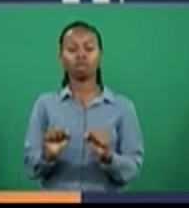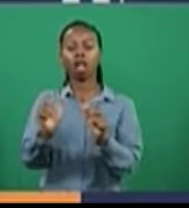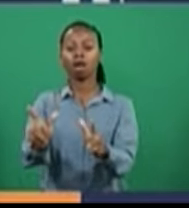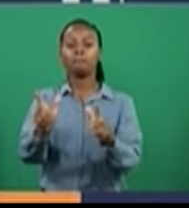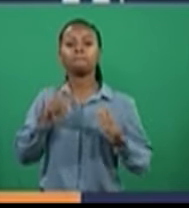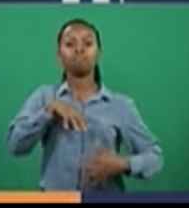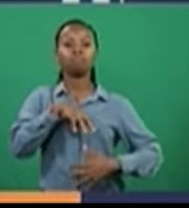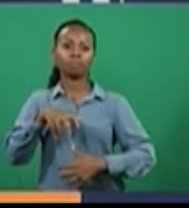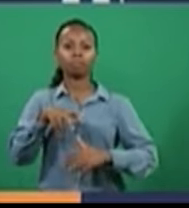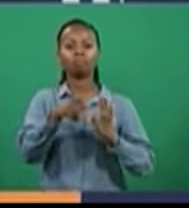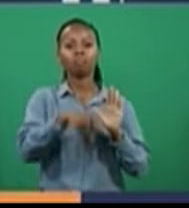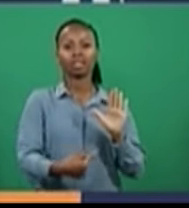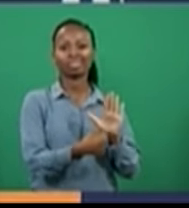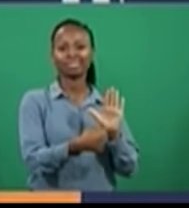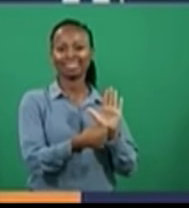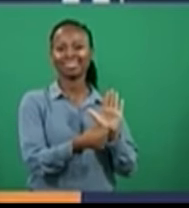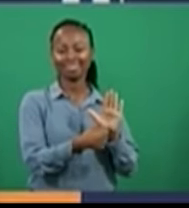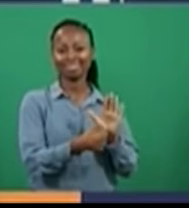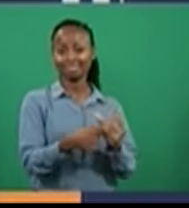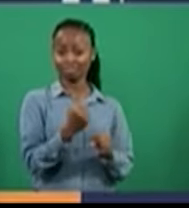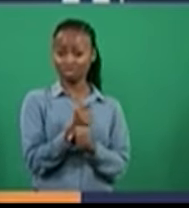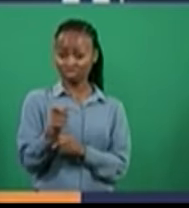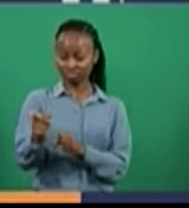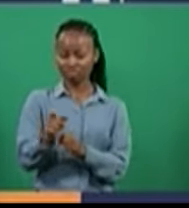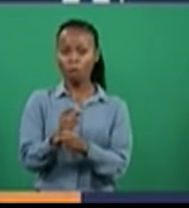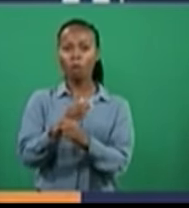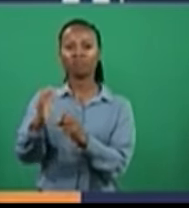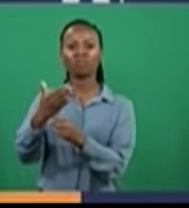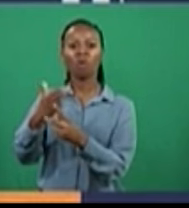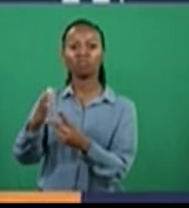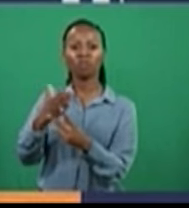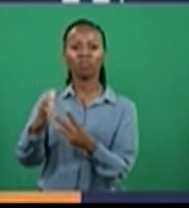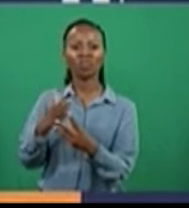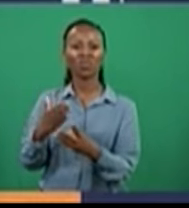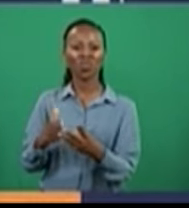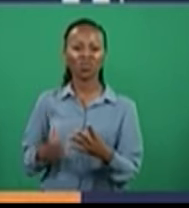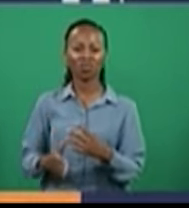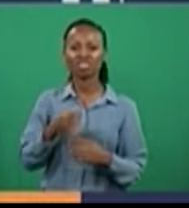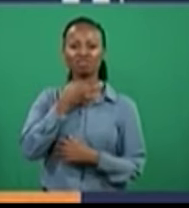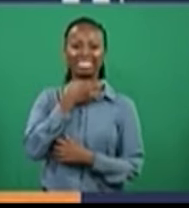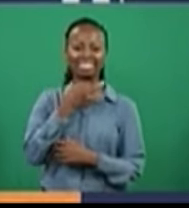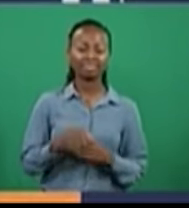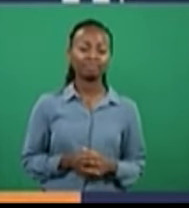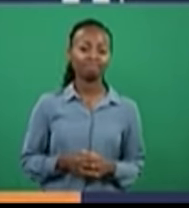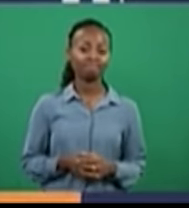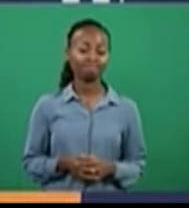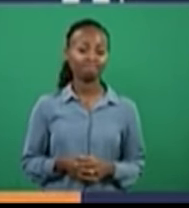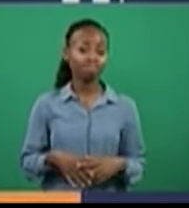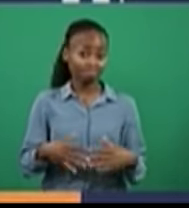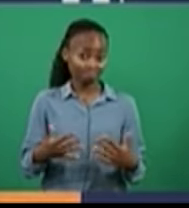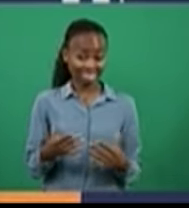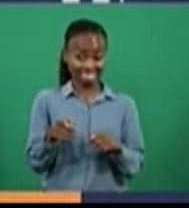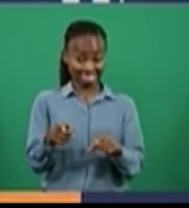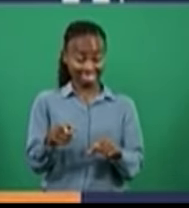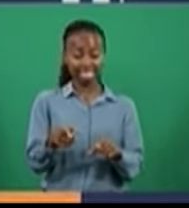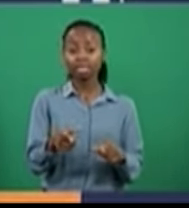sure that we deal with the risks. And so then this brings links